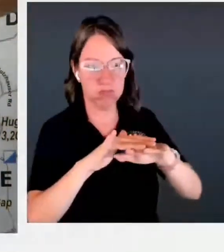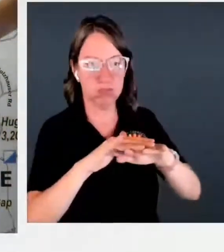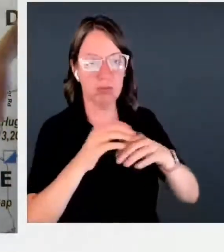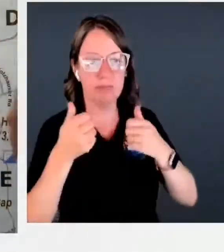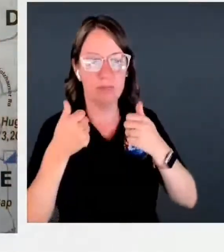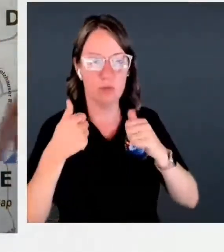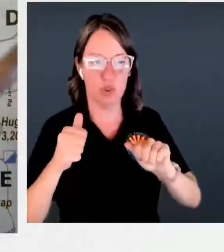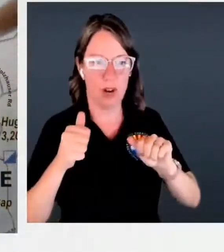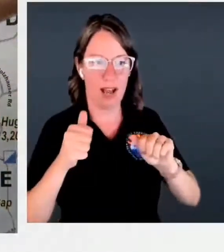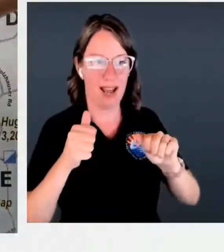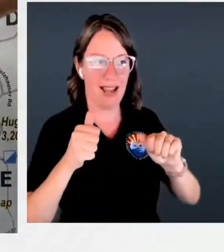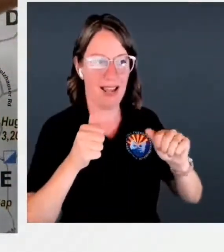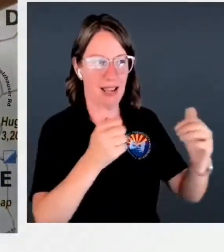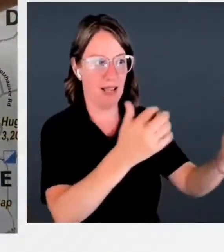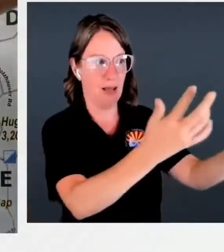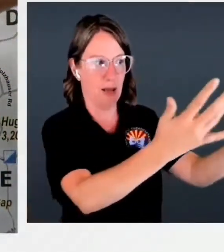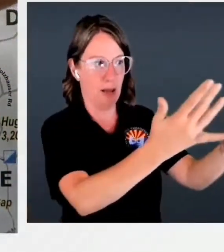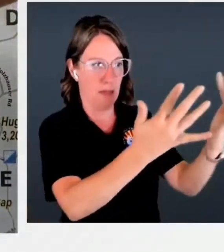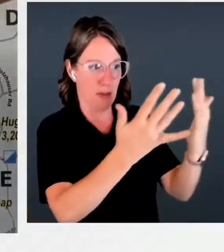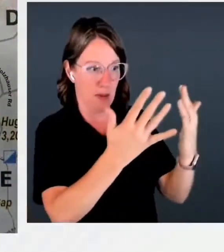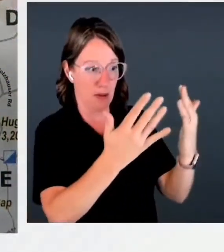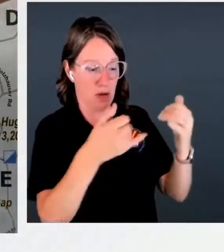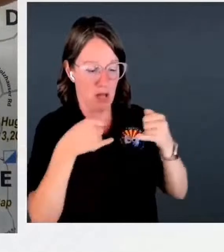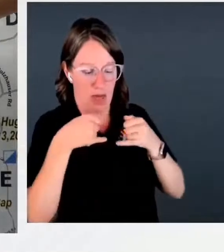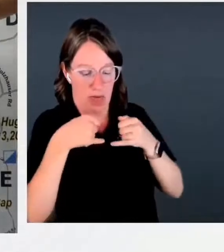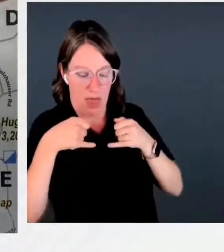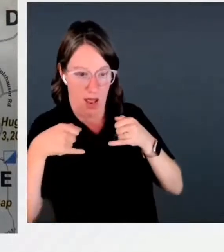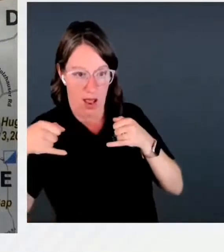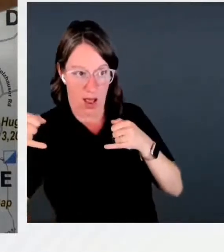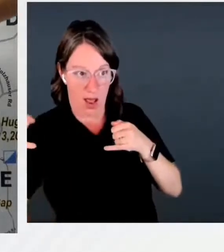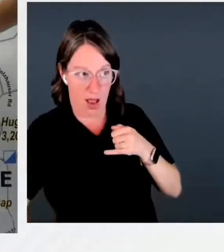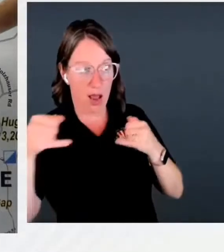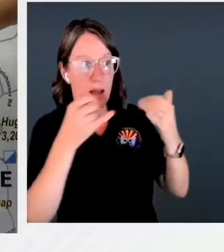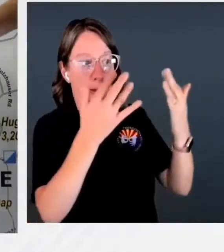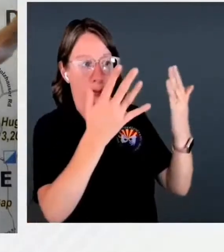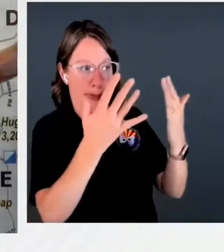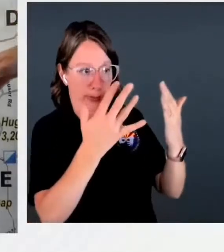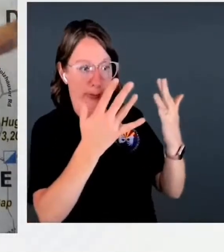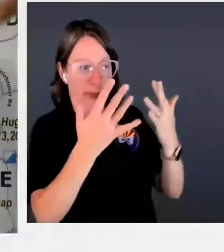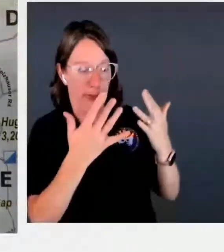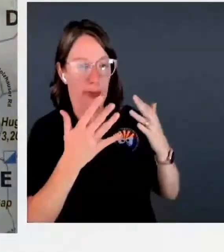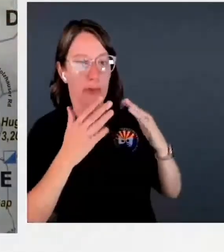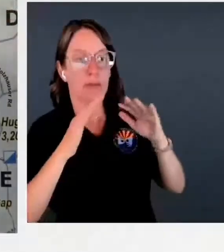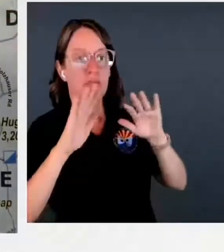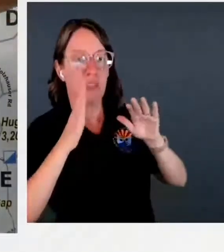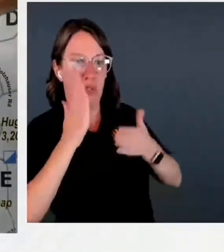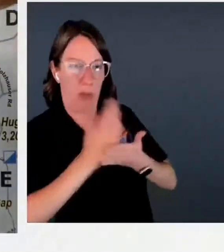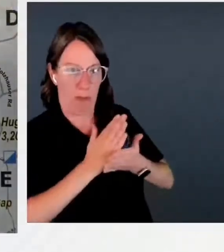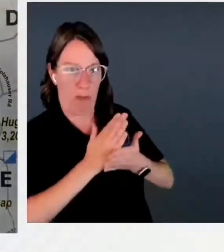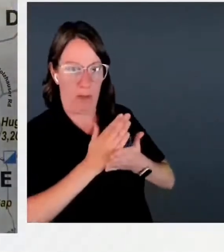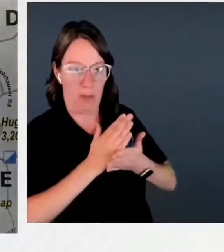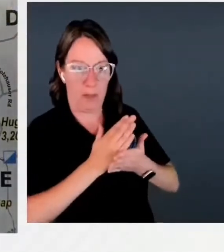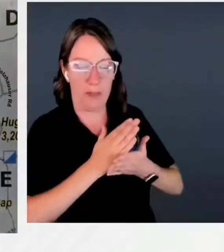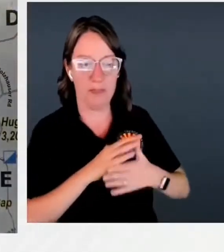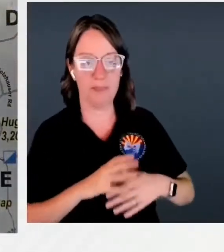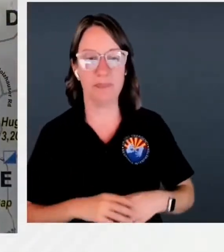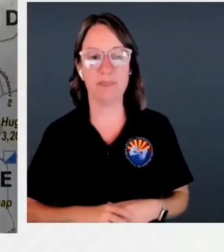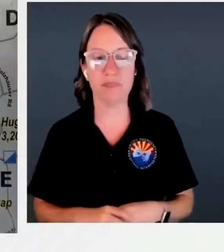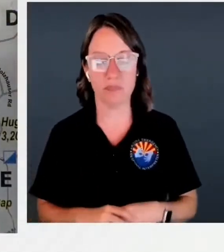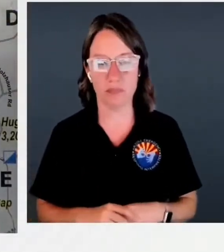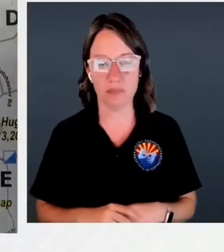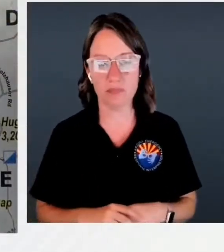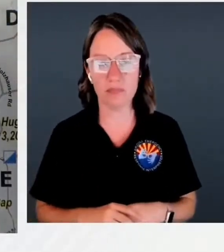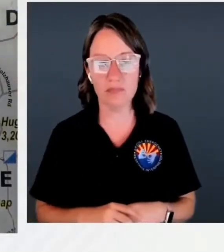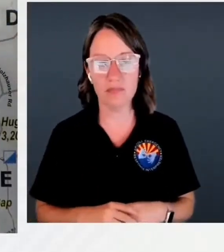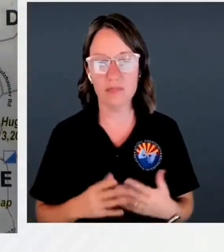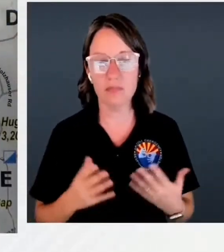by get ahead of the fire is drag a little bit of fire ahead of it and nurse it down so it doesn't challenge our line and build that defensible space there. They're about 700